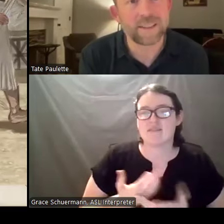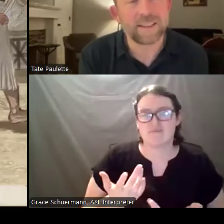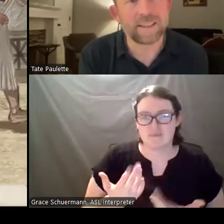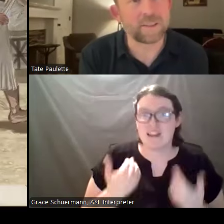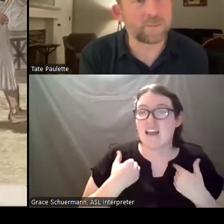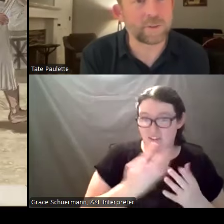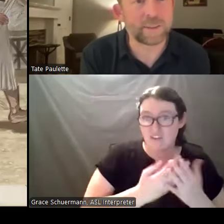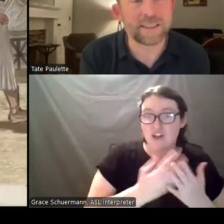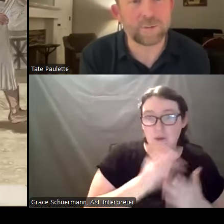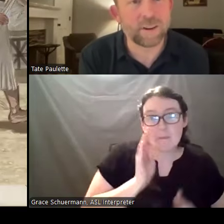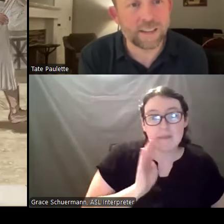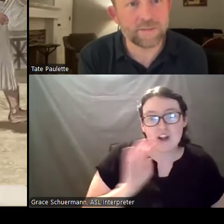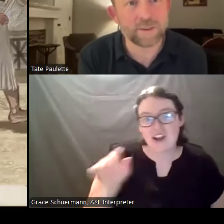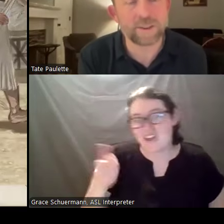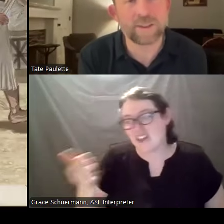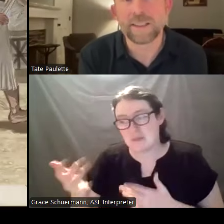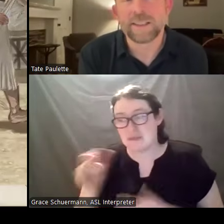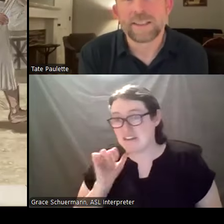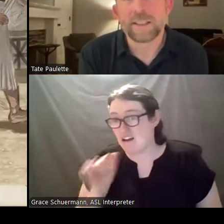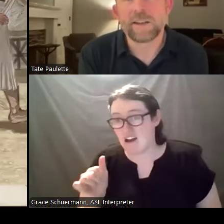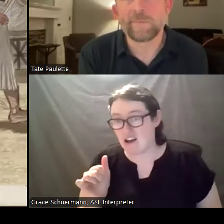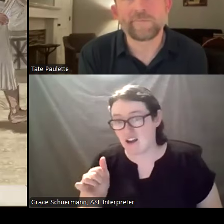beers and others presumably then that were not filtered.